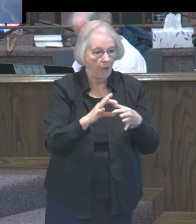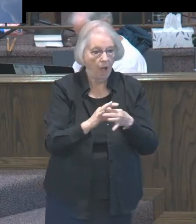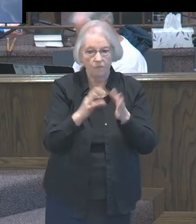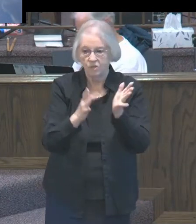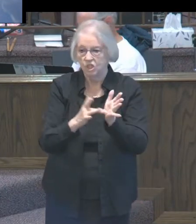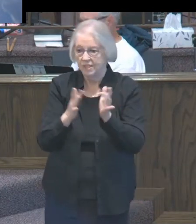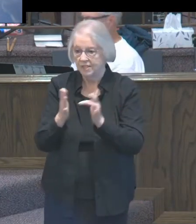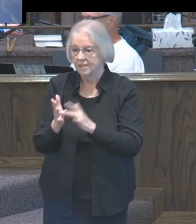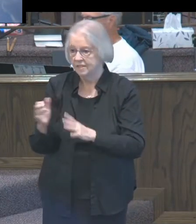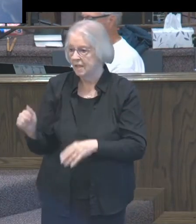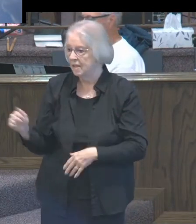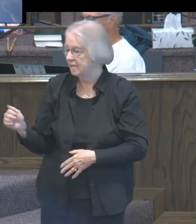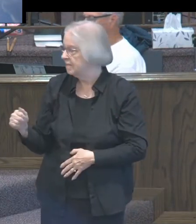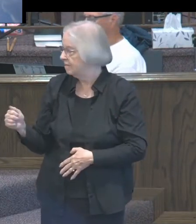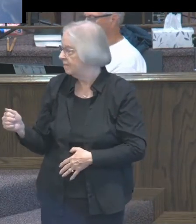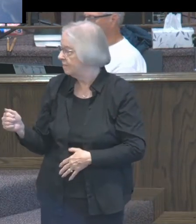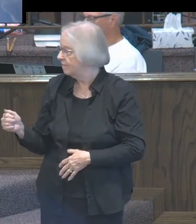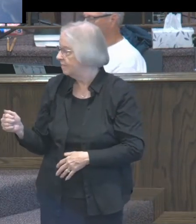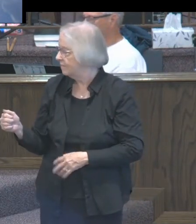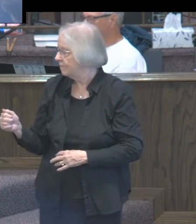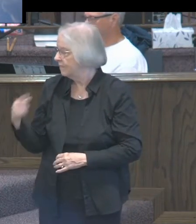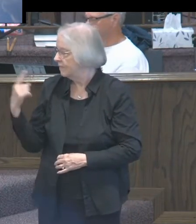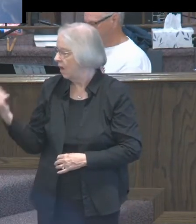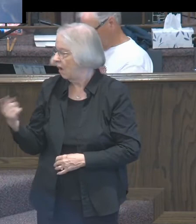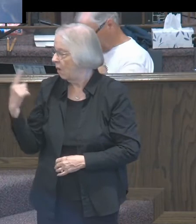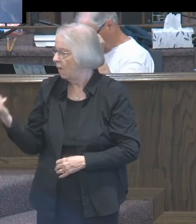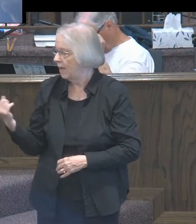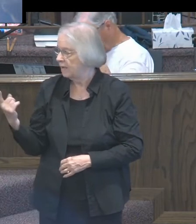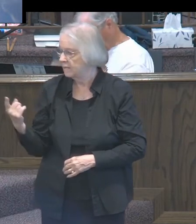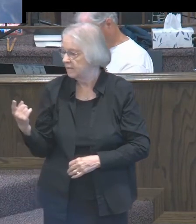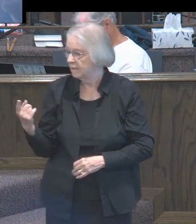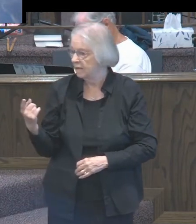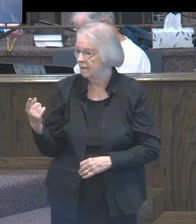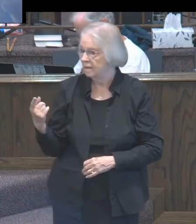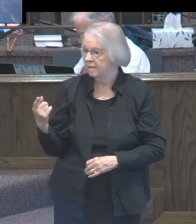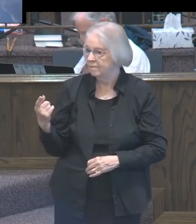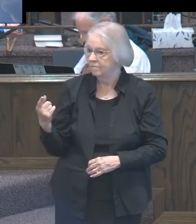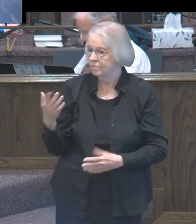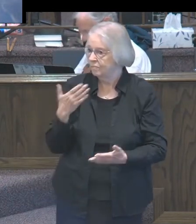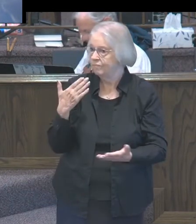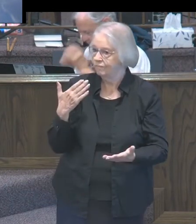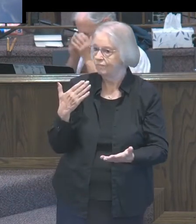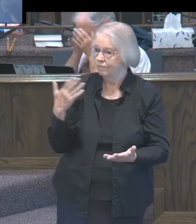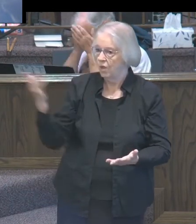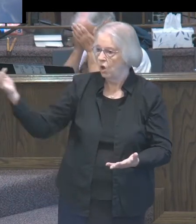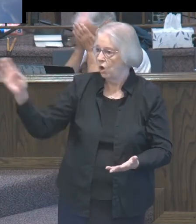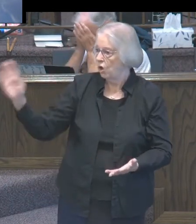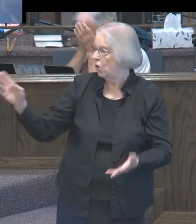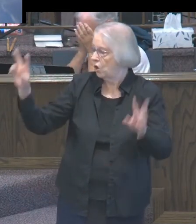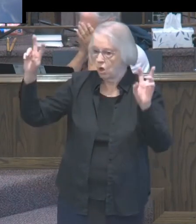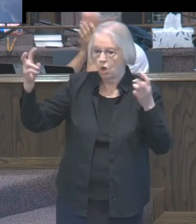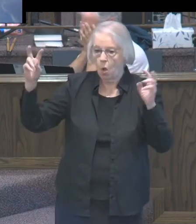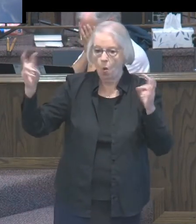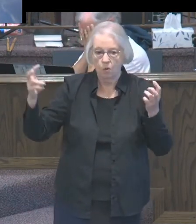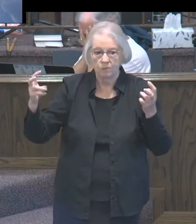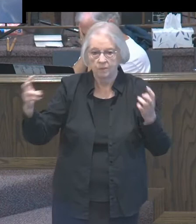You've demonstrated that living in stillness exalts the